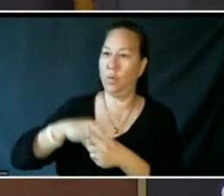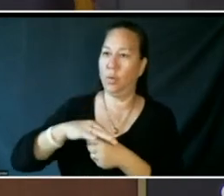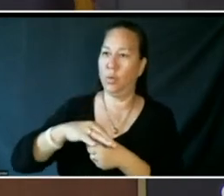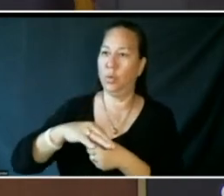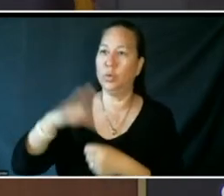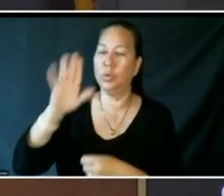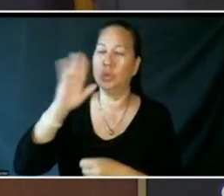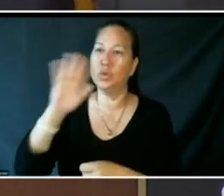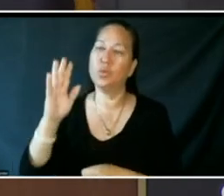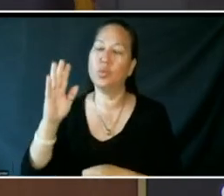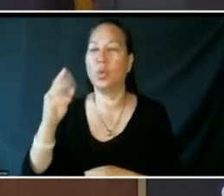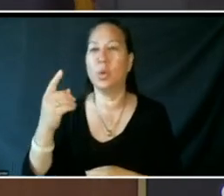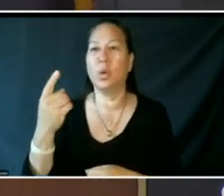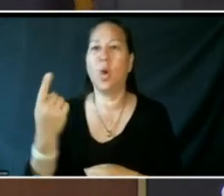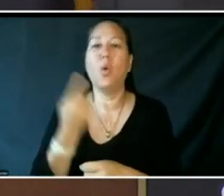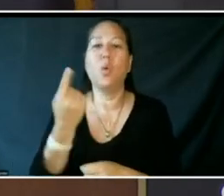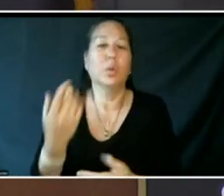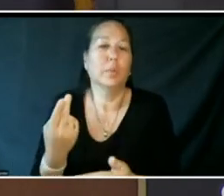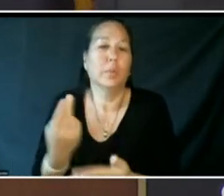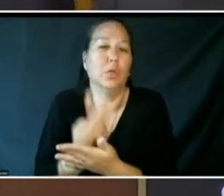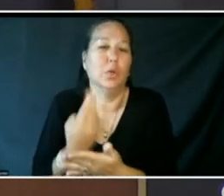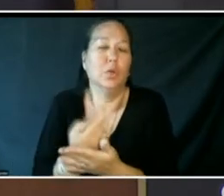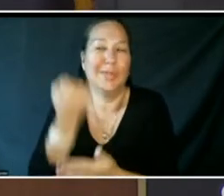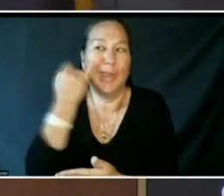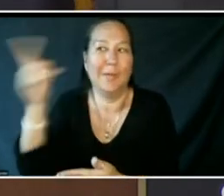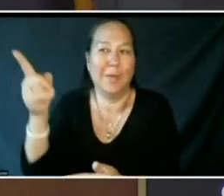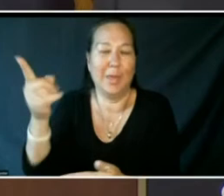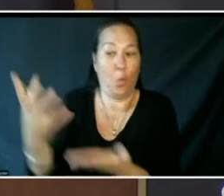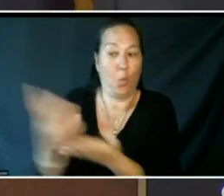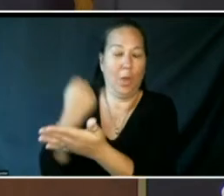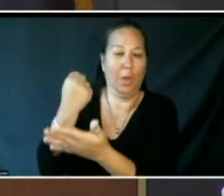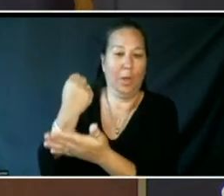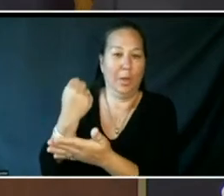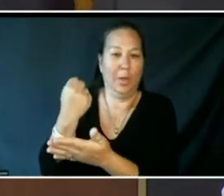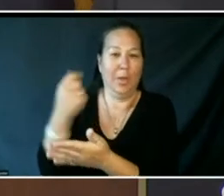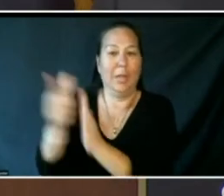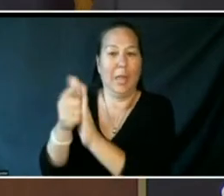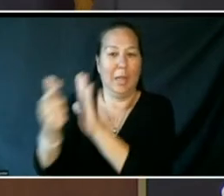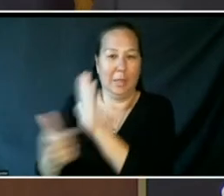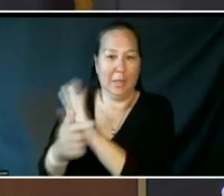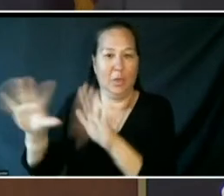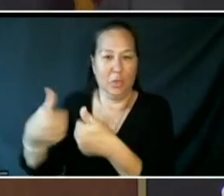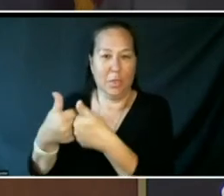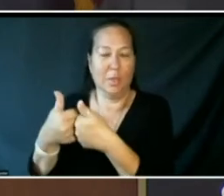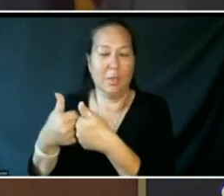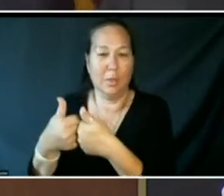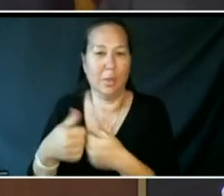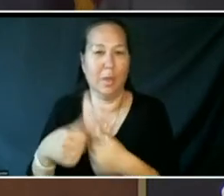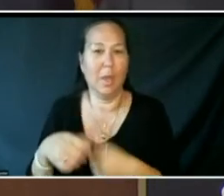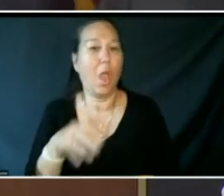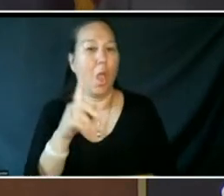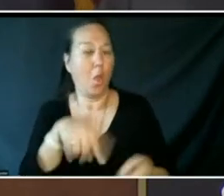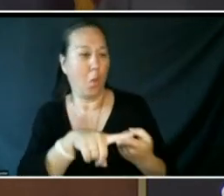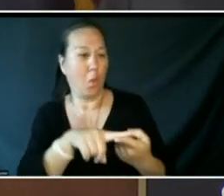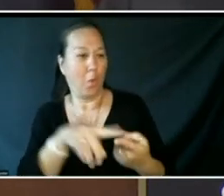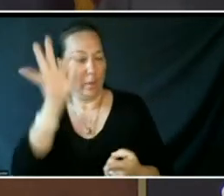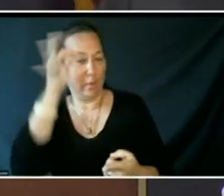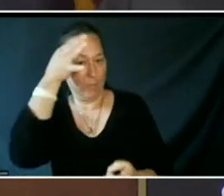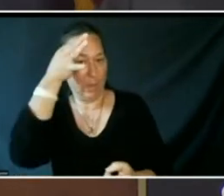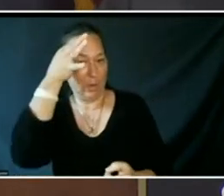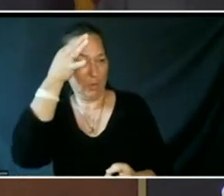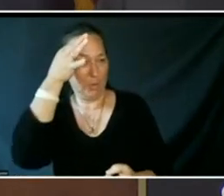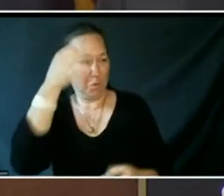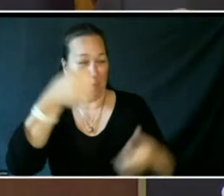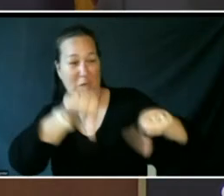challenges. Yet when the president lost those legal challenges, when courts rejected them as frivolous and without merit, the